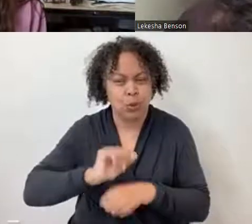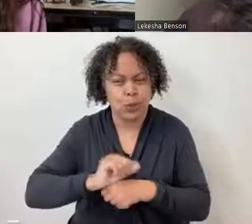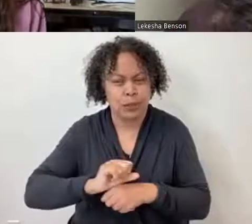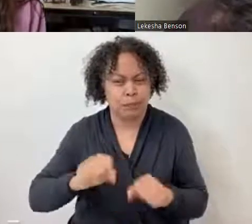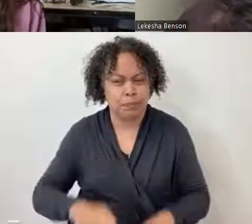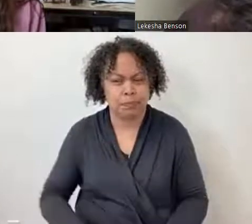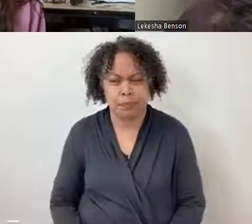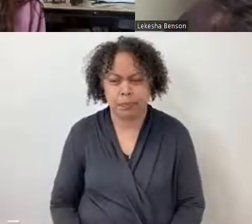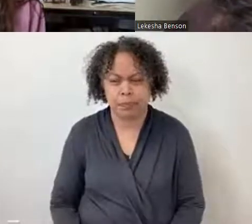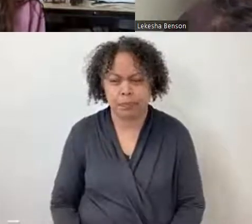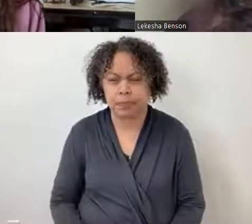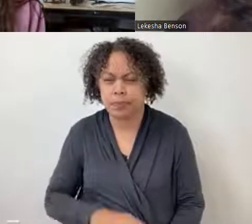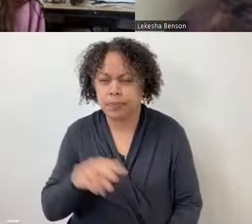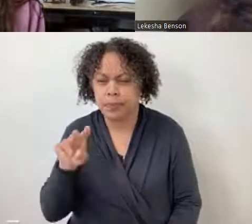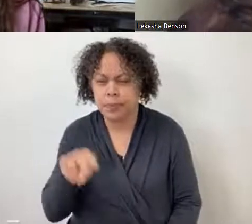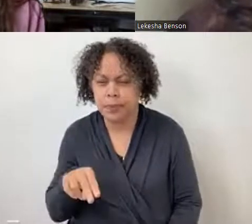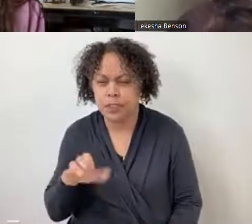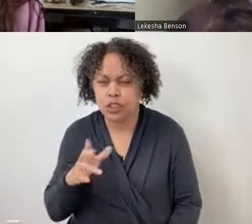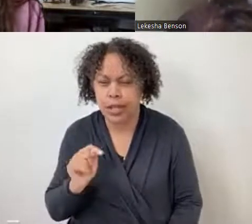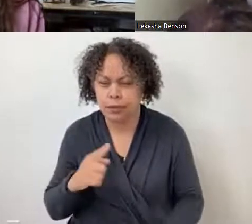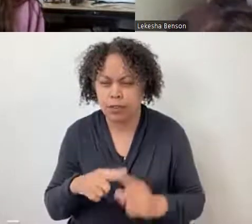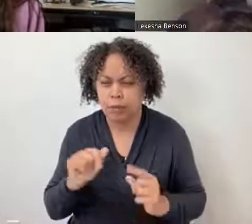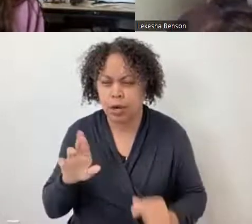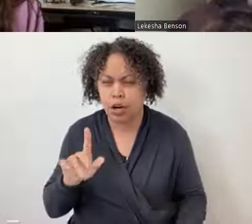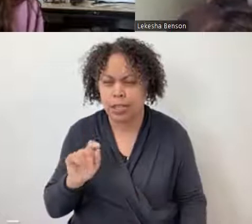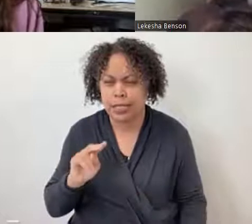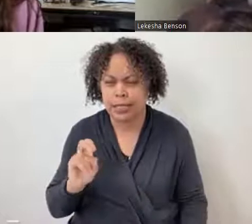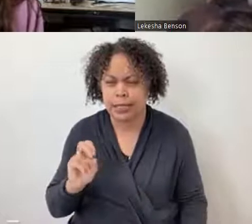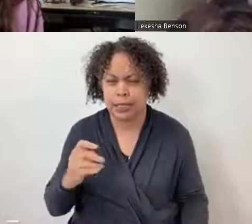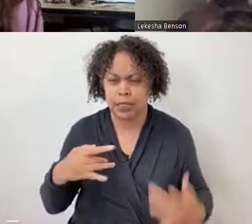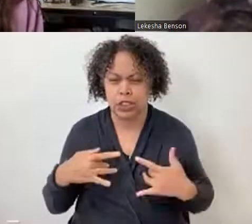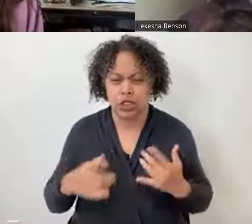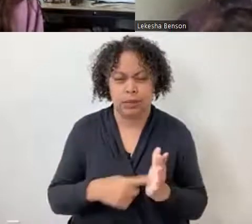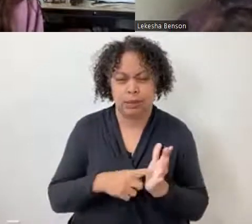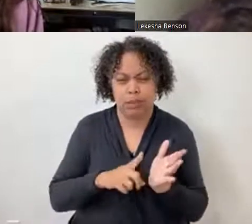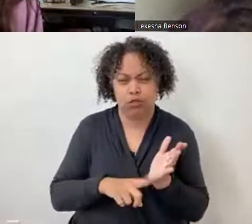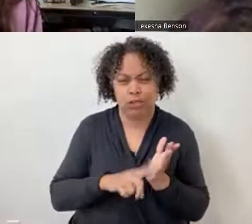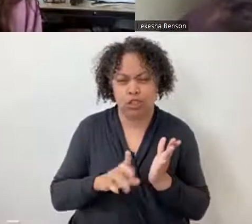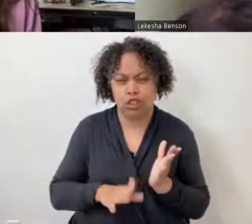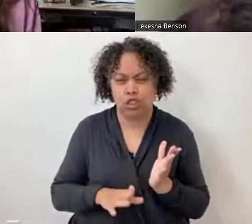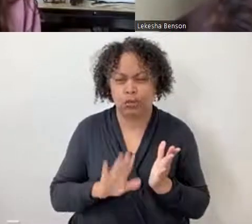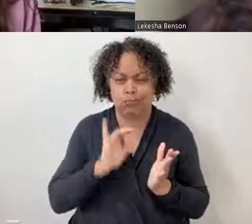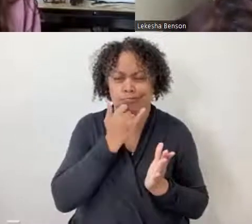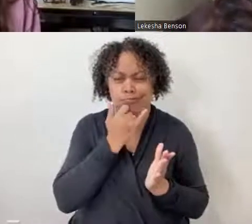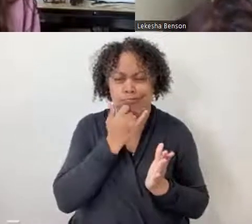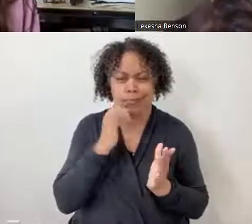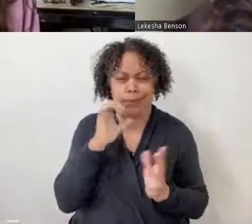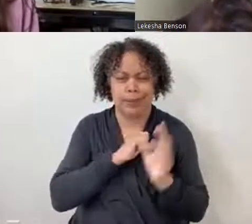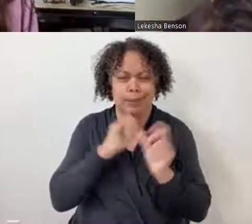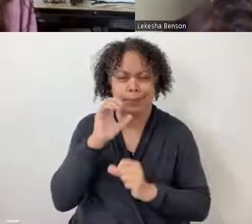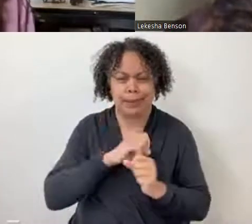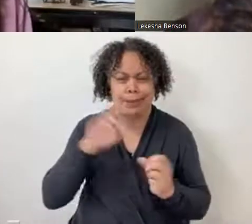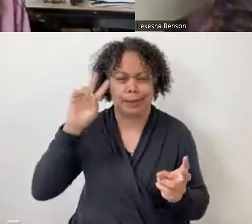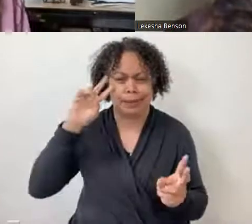I see in the chat here from Arlene, concerns sometimes researchers may make